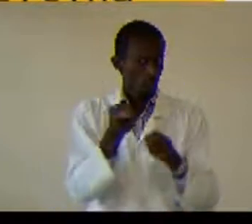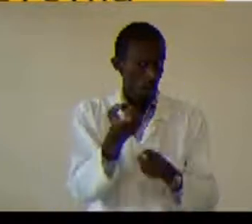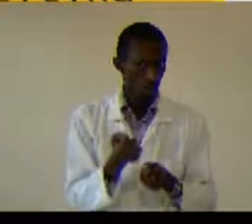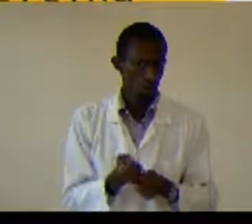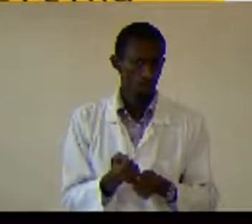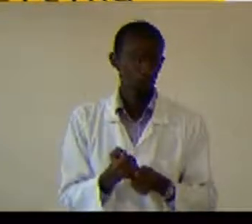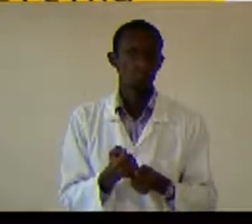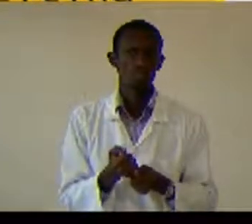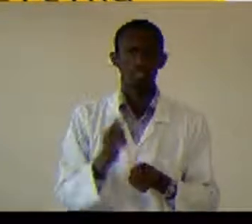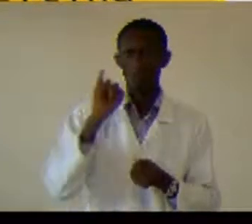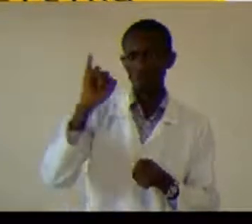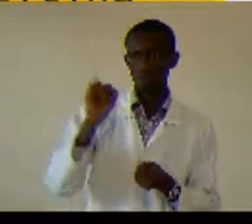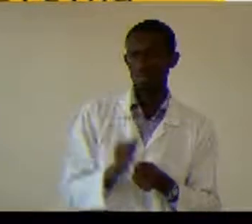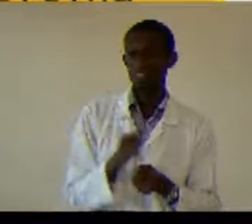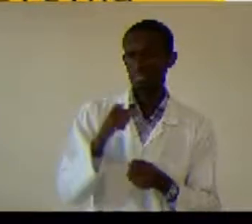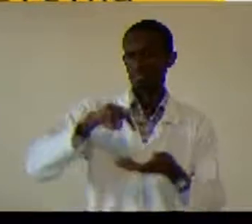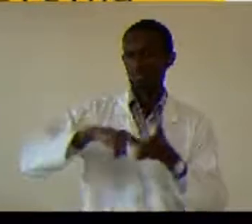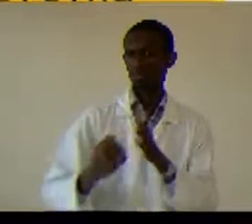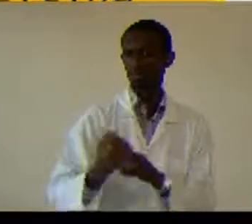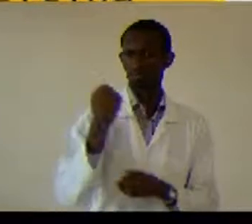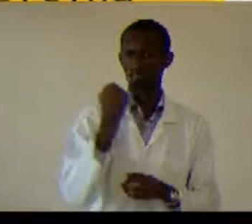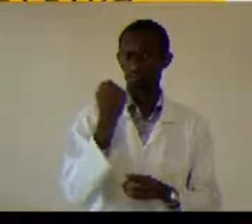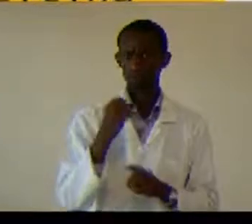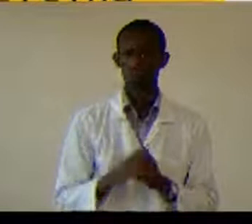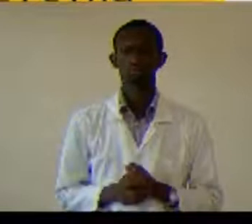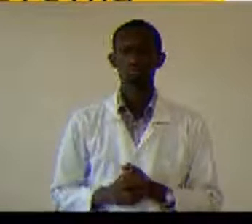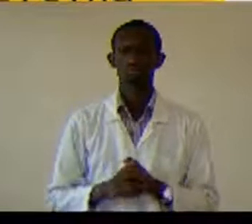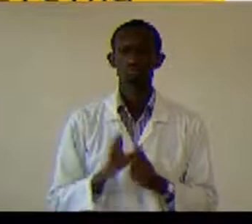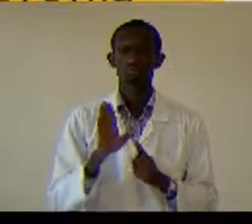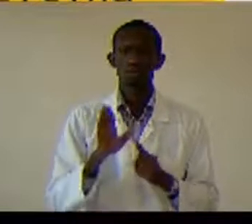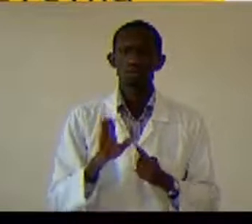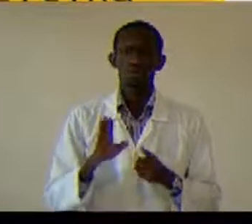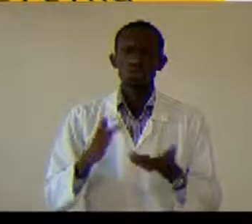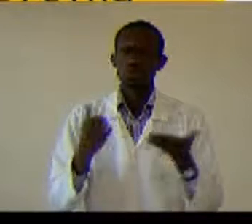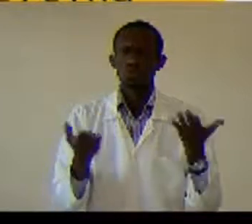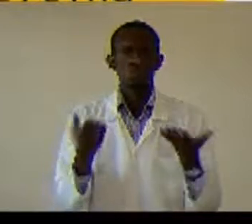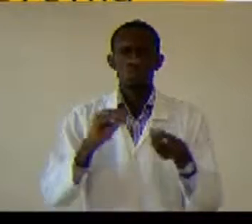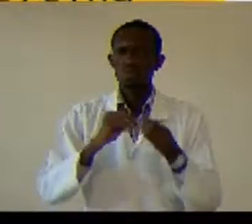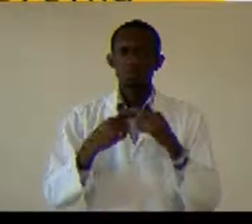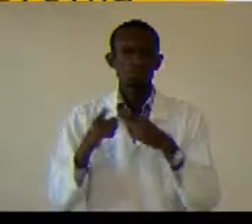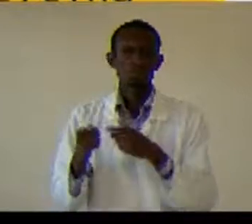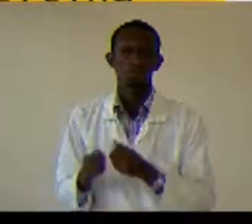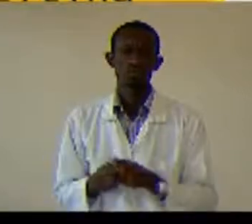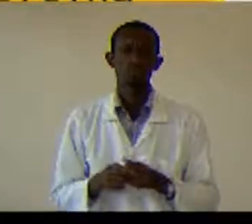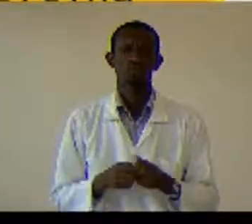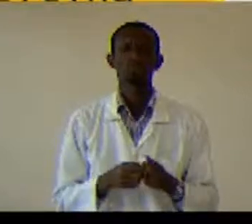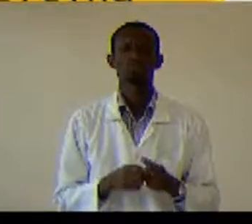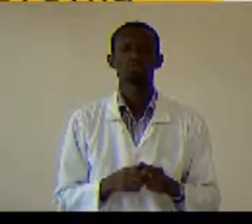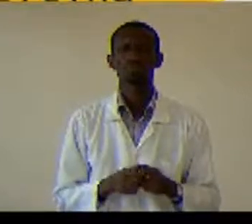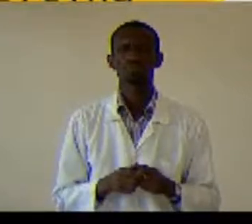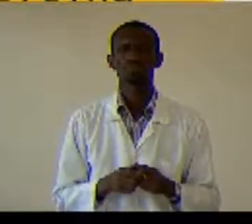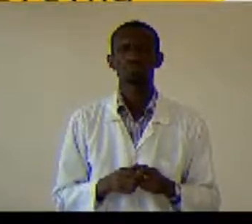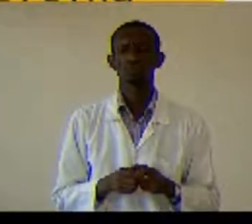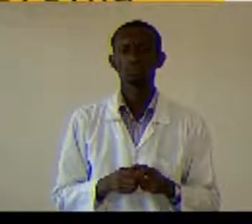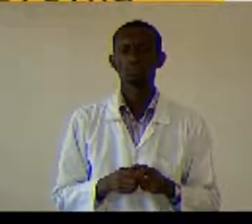it to melt, it will not require the same amount of heat like wax, okay? They require different amounts of heat.